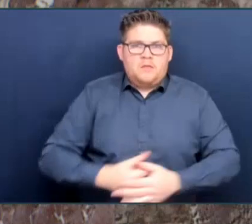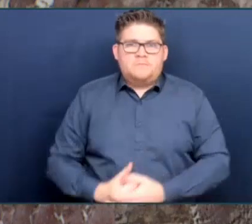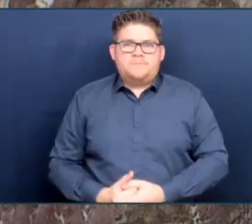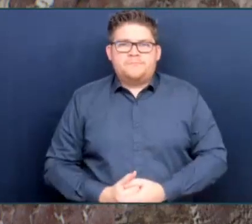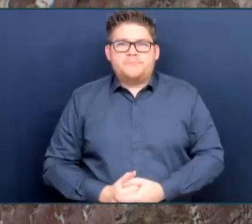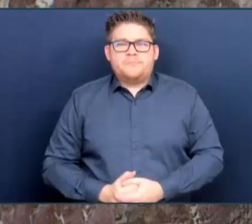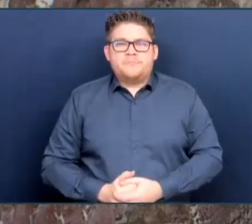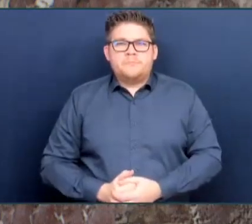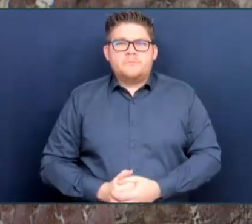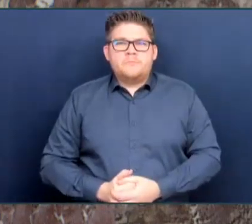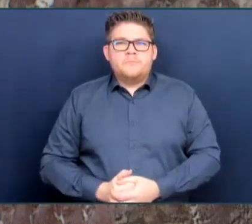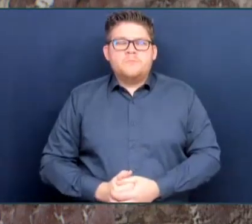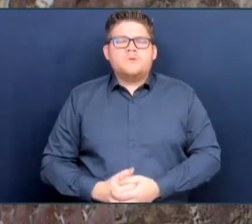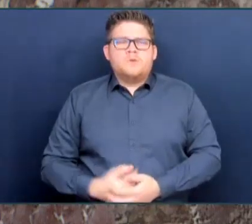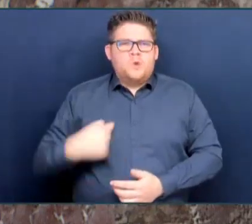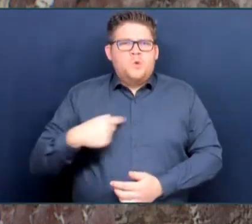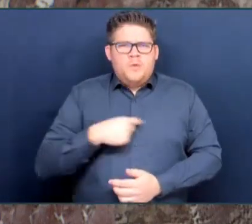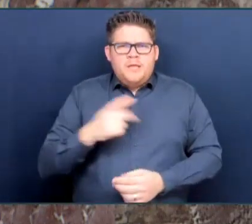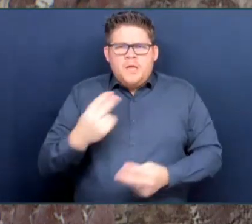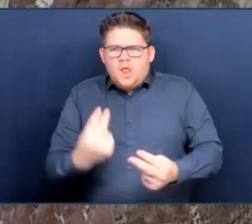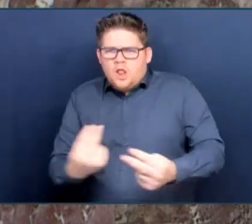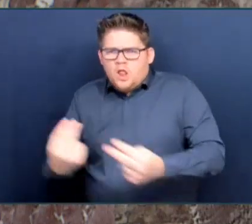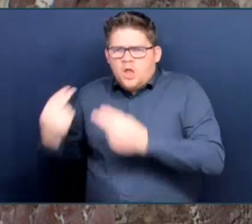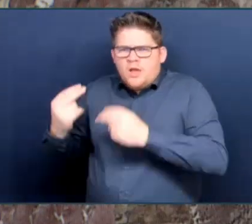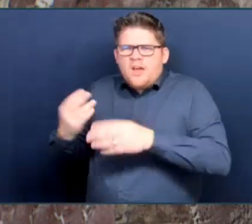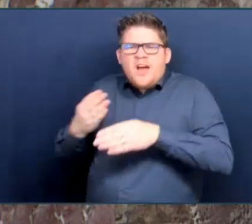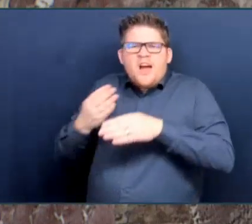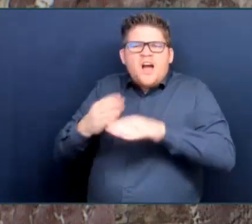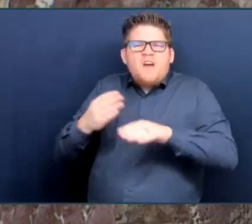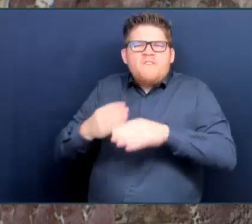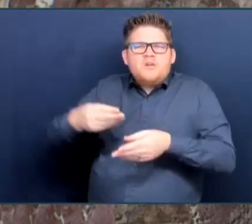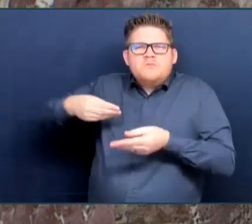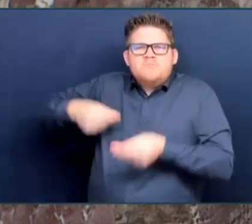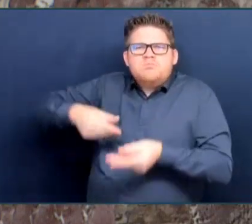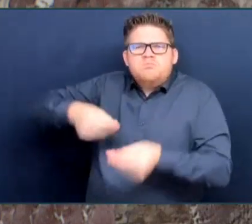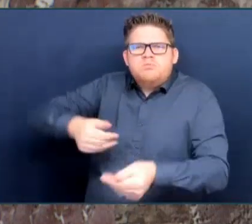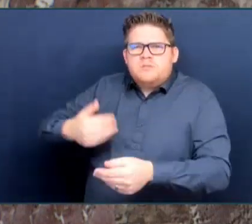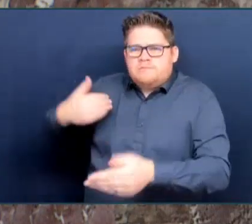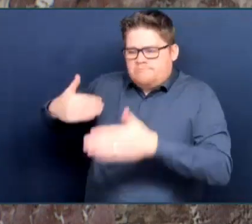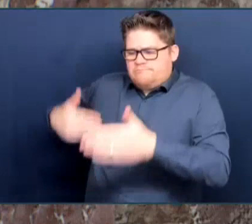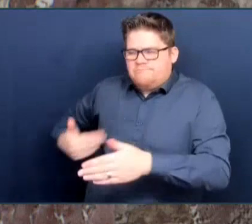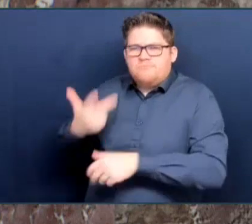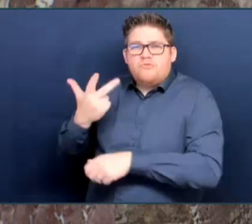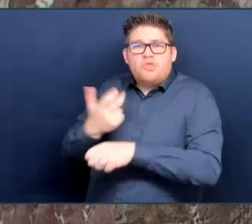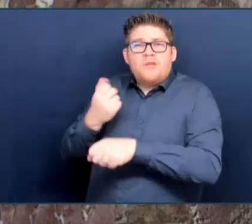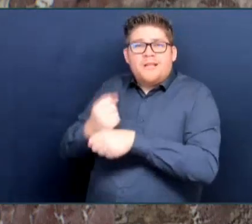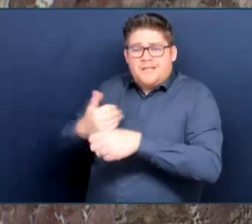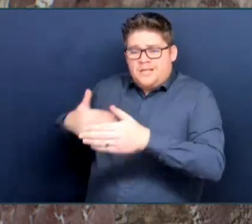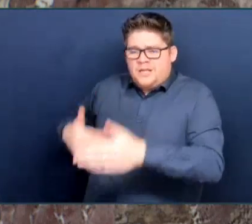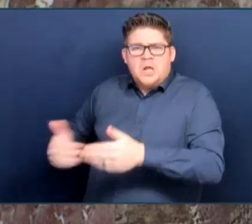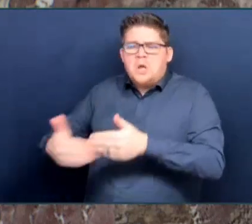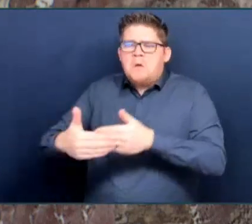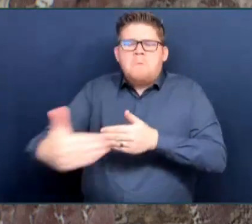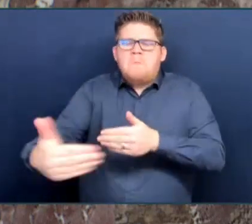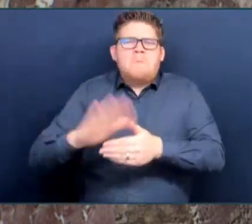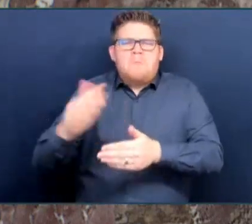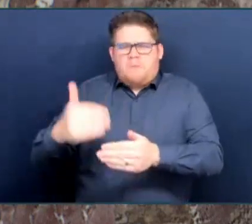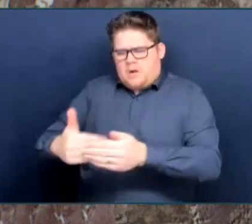of years, and that is a 3-year sum that the figure that the member is talking about, and it works out to about, I think last year was around $11